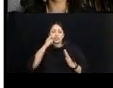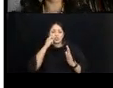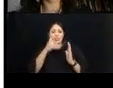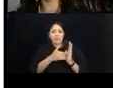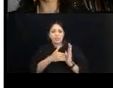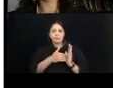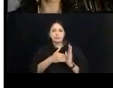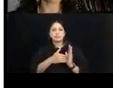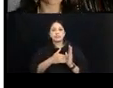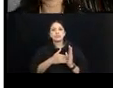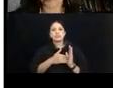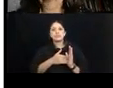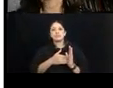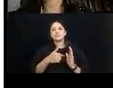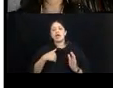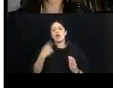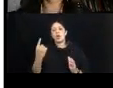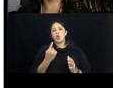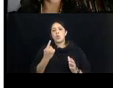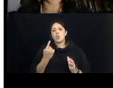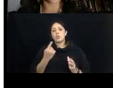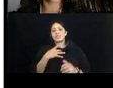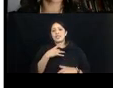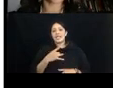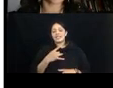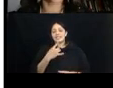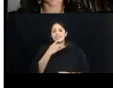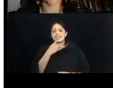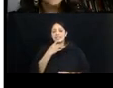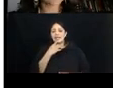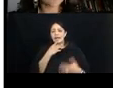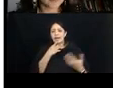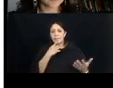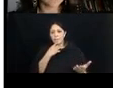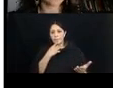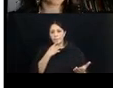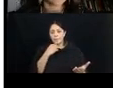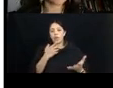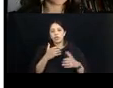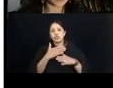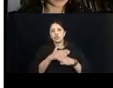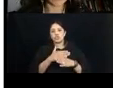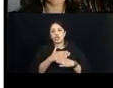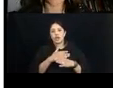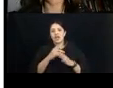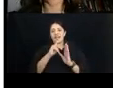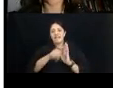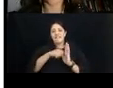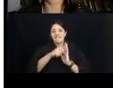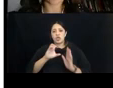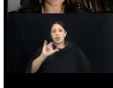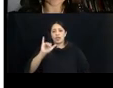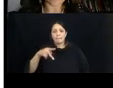a great PBS series, Chicano. And so I do want to share a video clip of this with